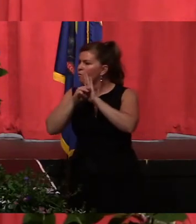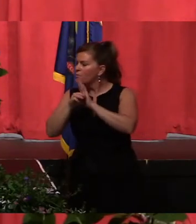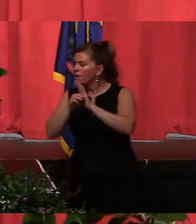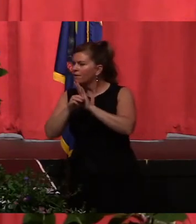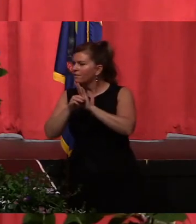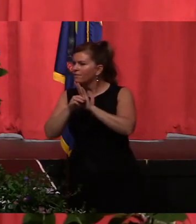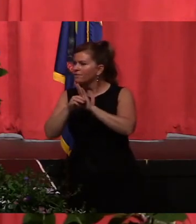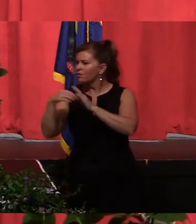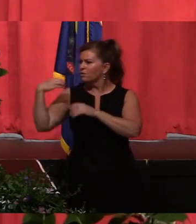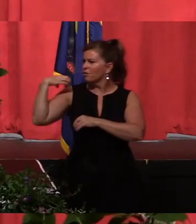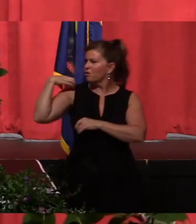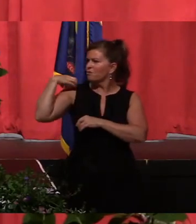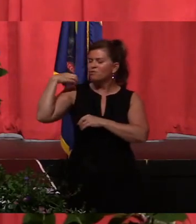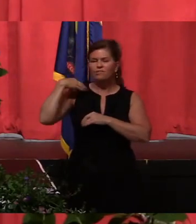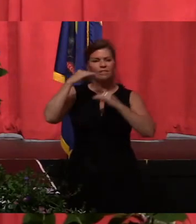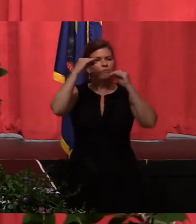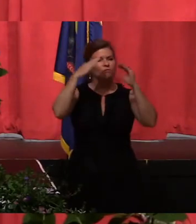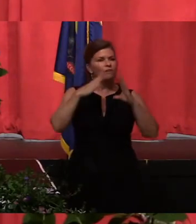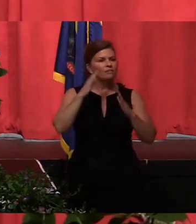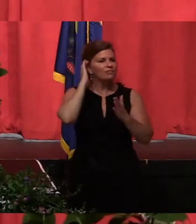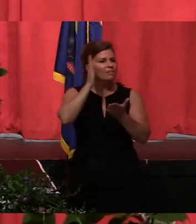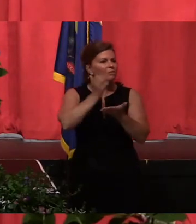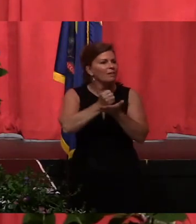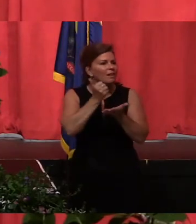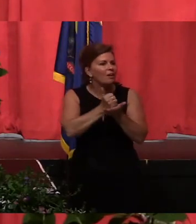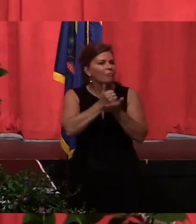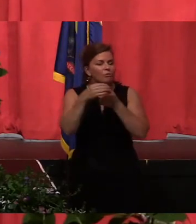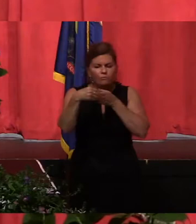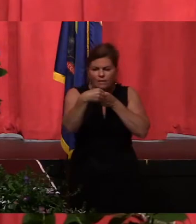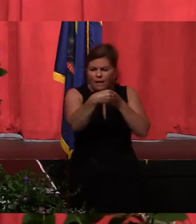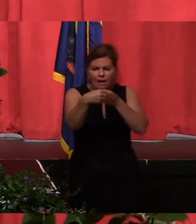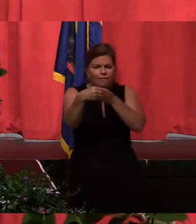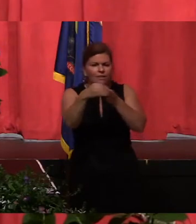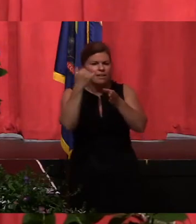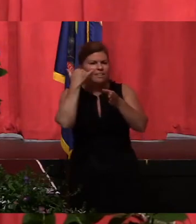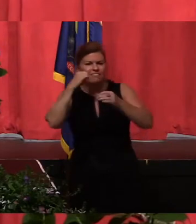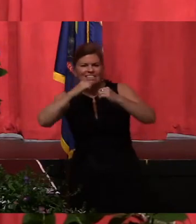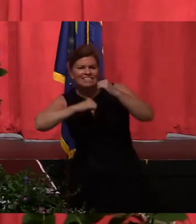professors who will help you navigate when your path is uneven.